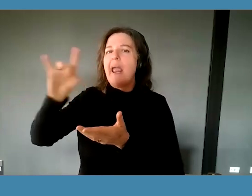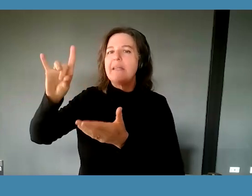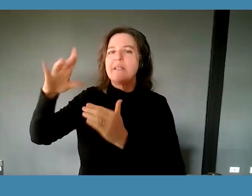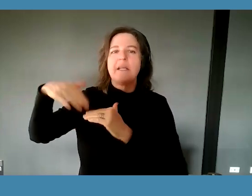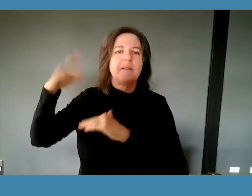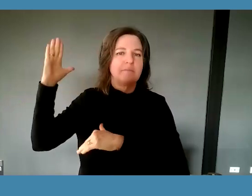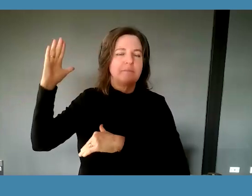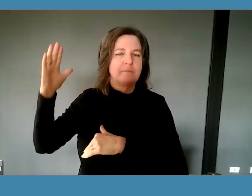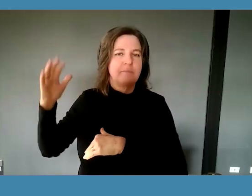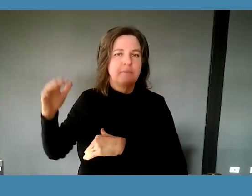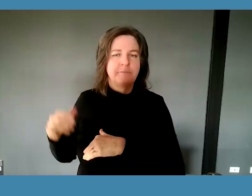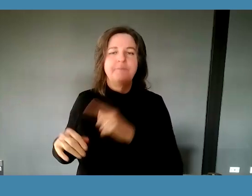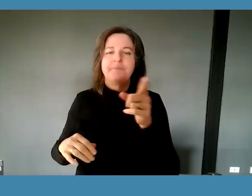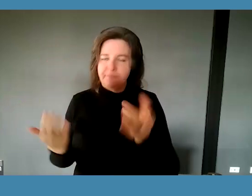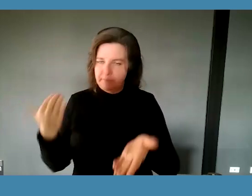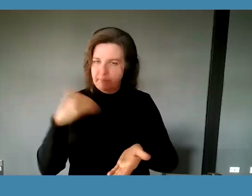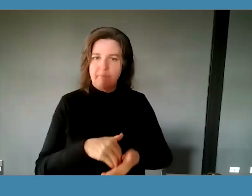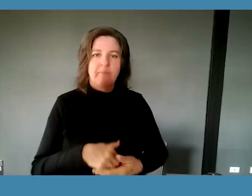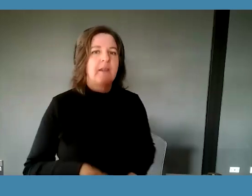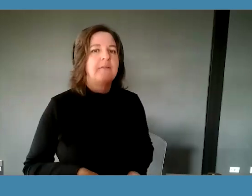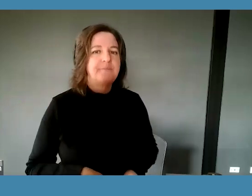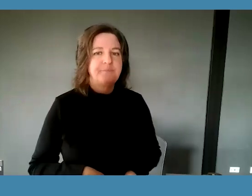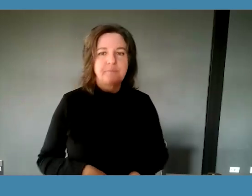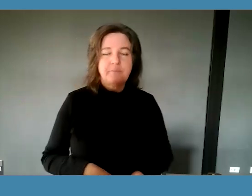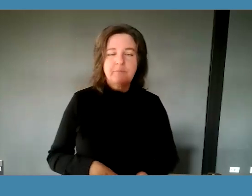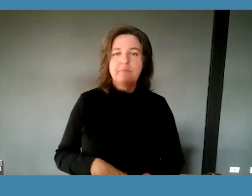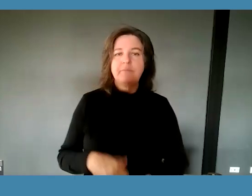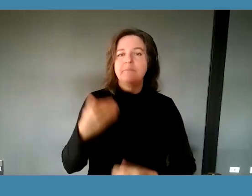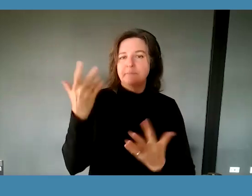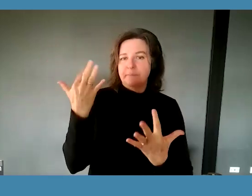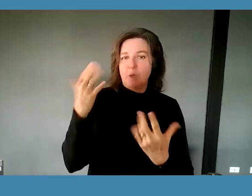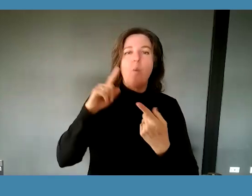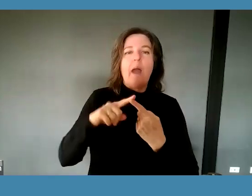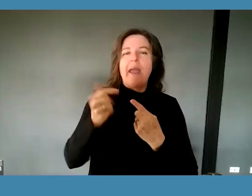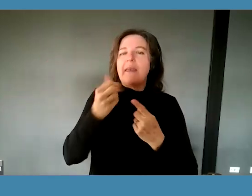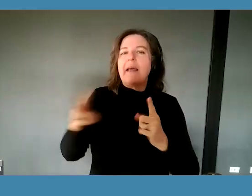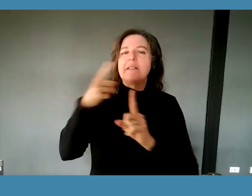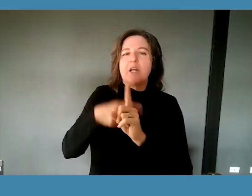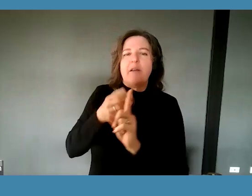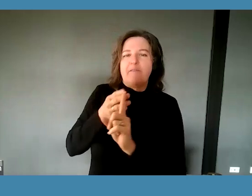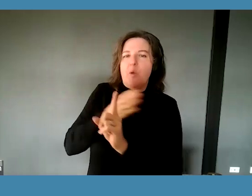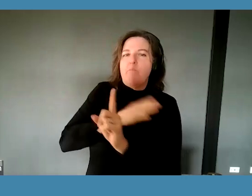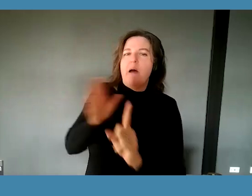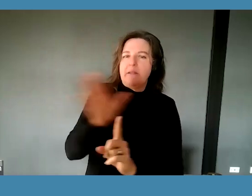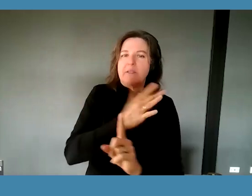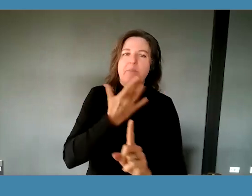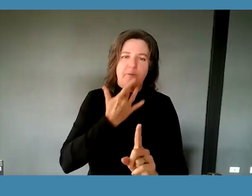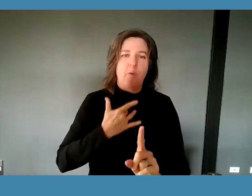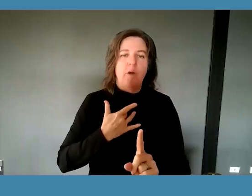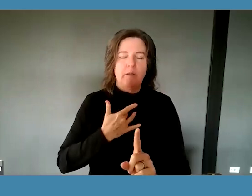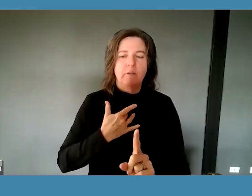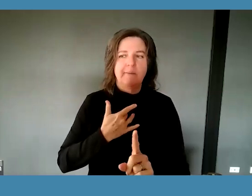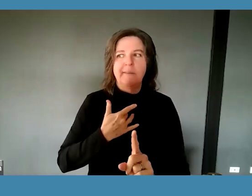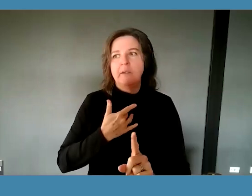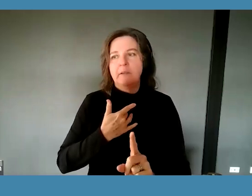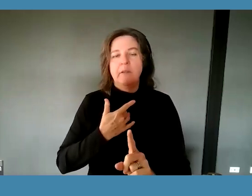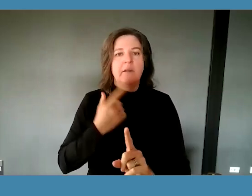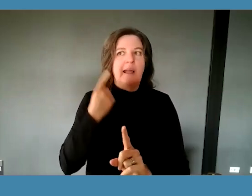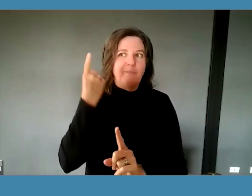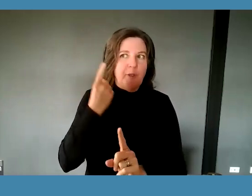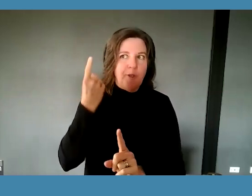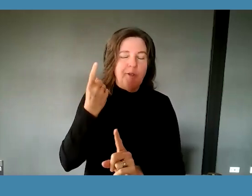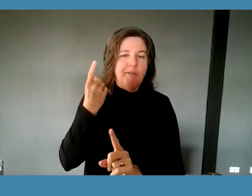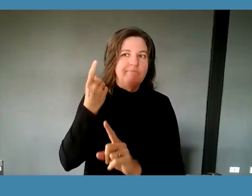So again, I would wait until you're a few months out from your birthday. You know, if you're looking at applying when you